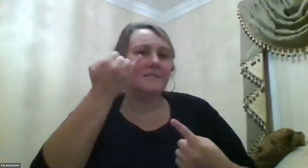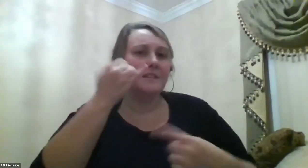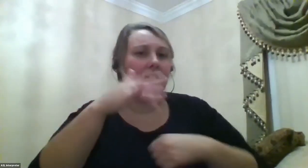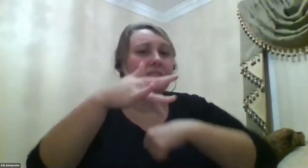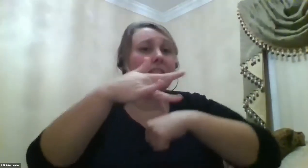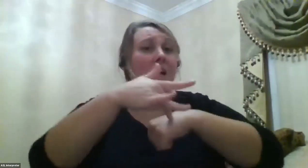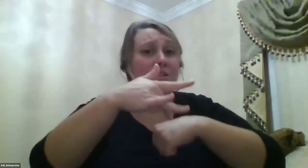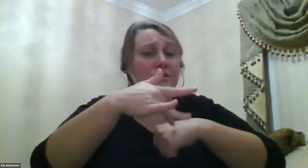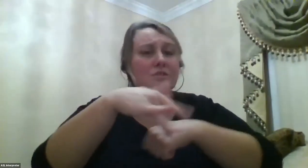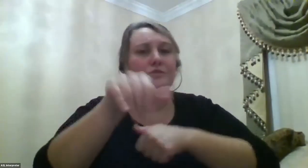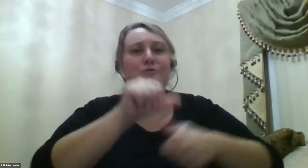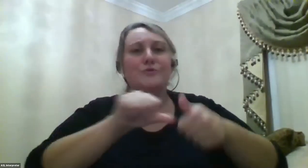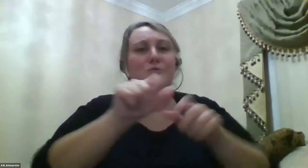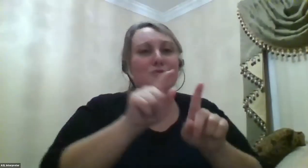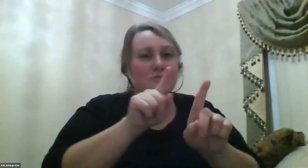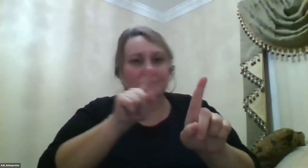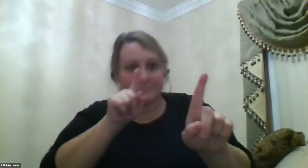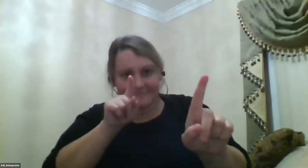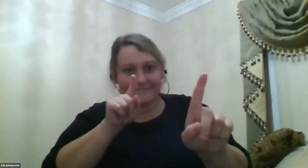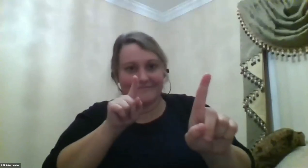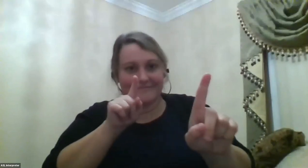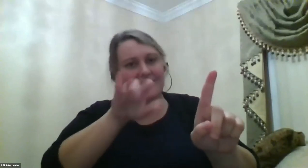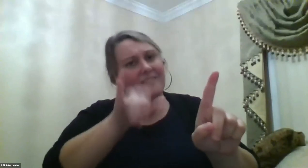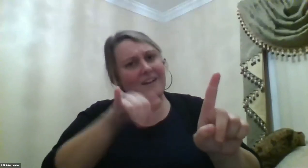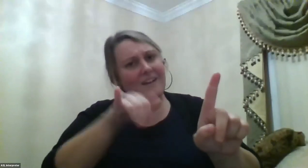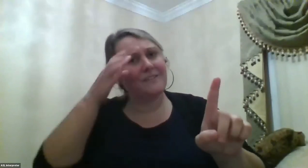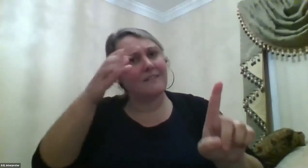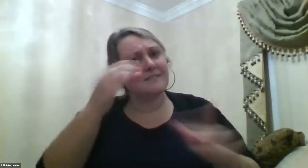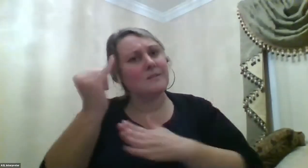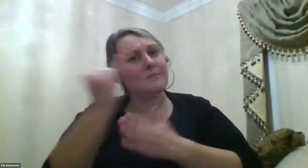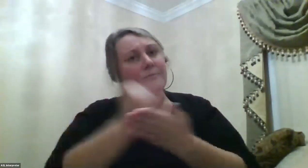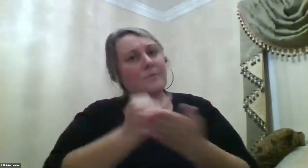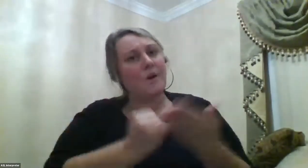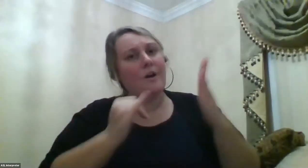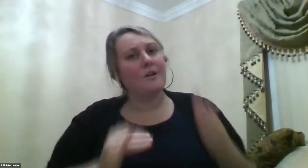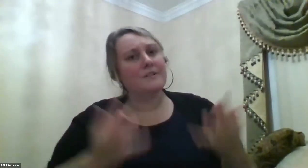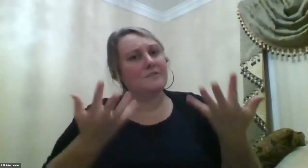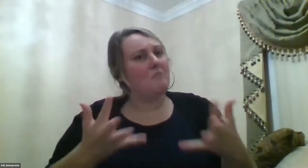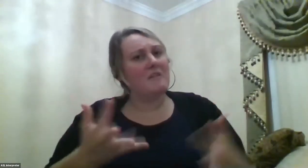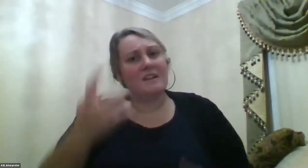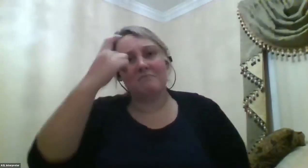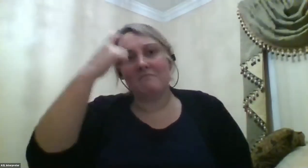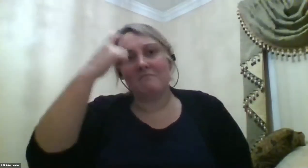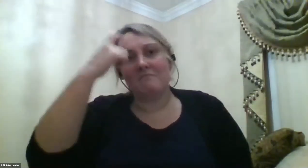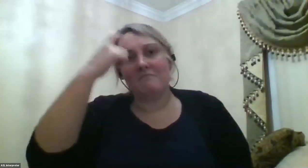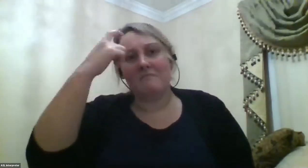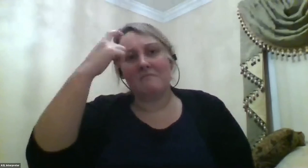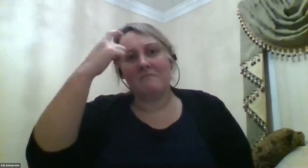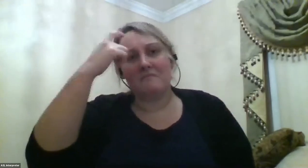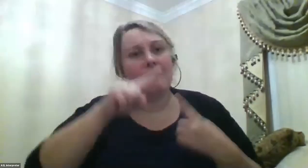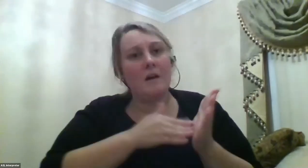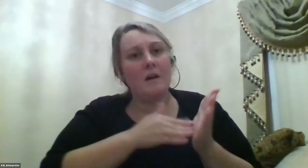relation to how some of those, how some of our own physical interactions and, um,